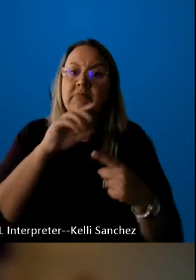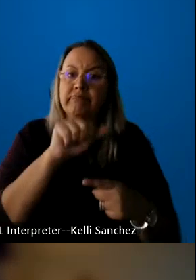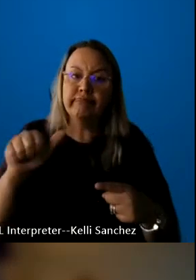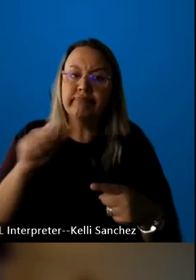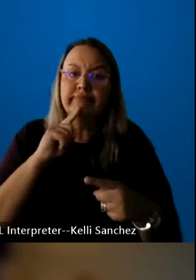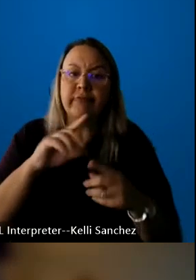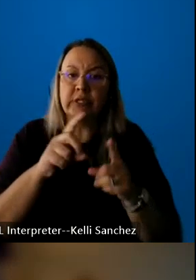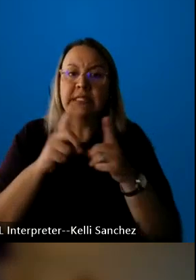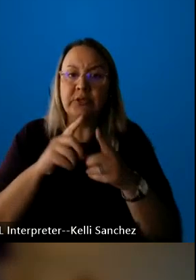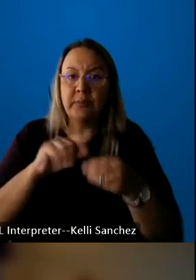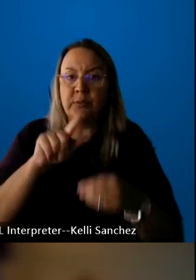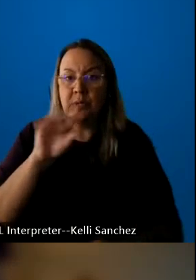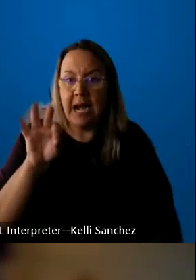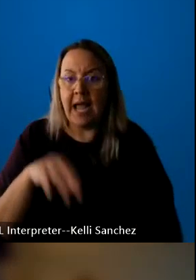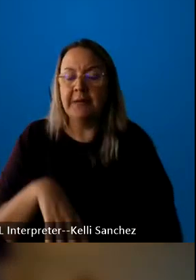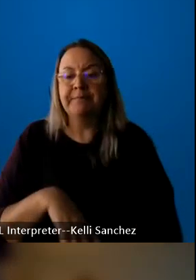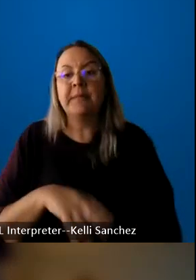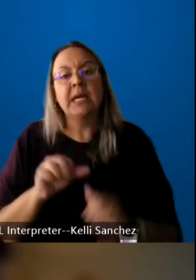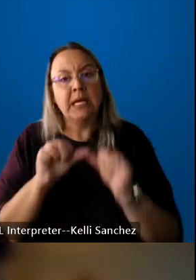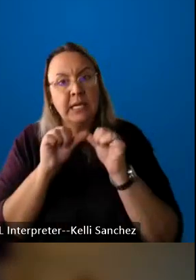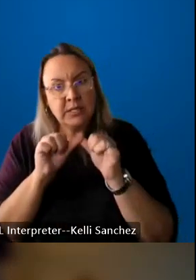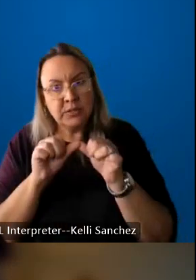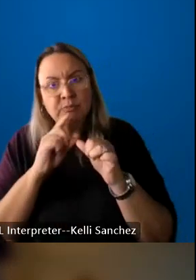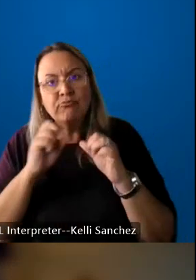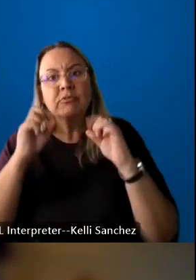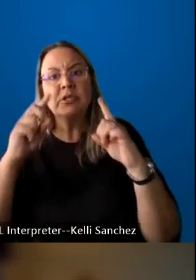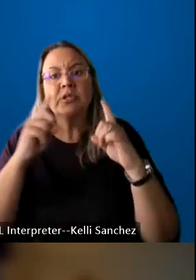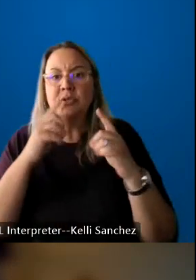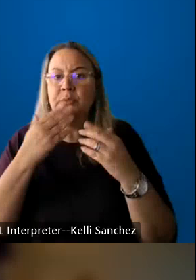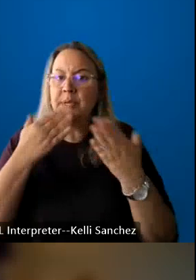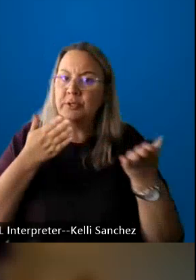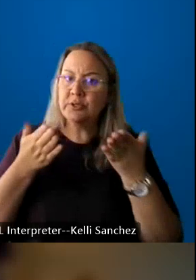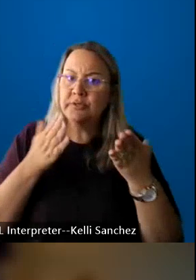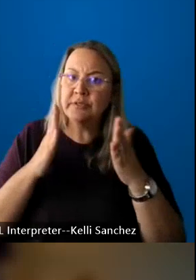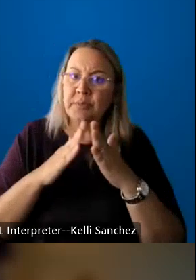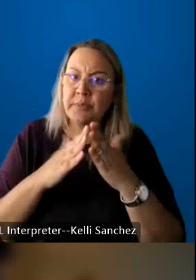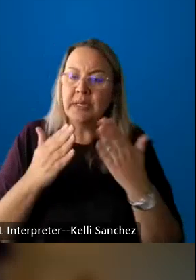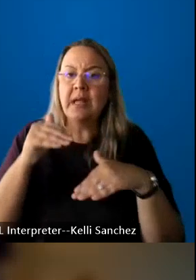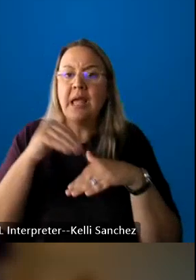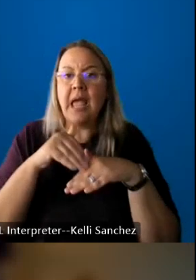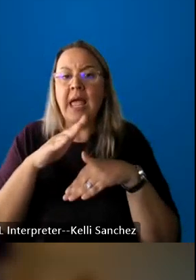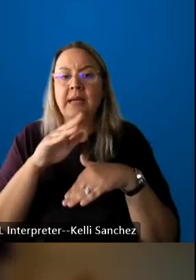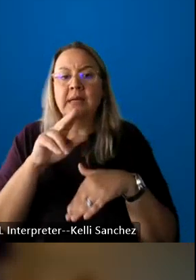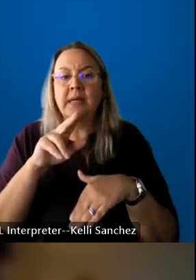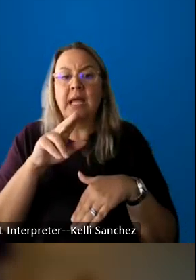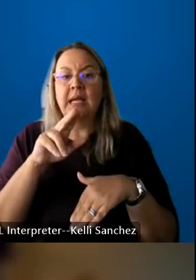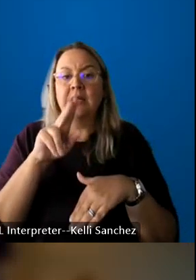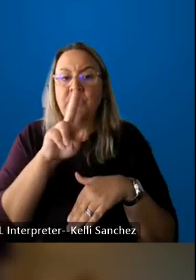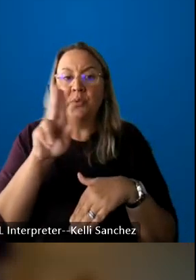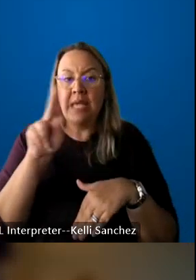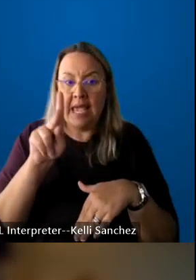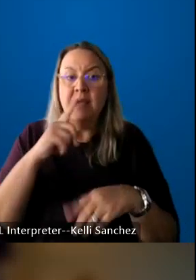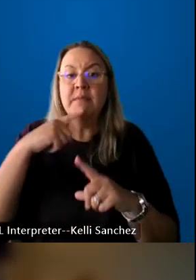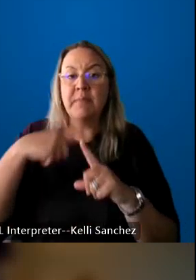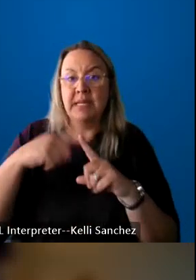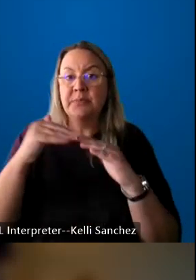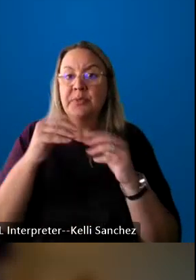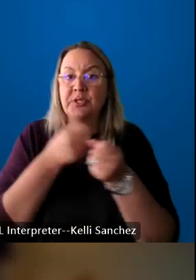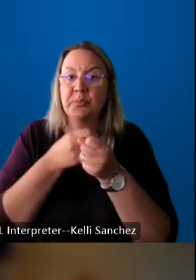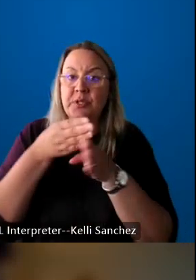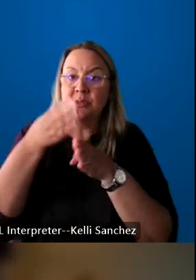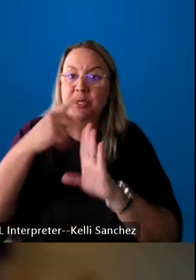29. He is continuing his education to better serve his community at Northern Kentucky University and their peer support